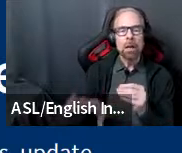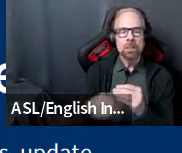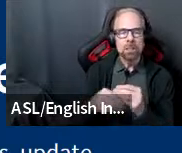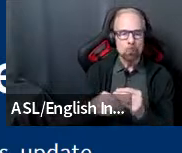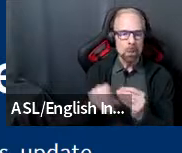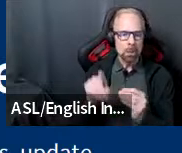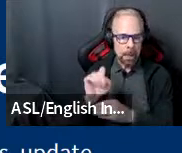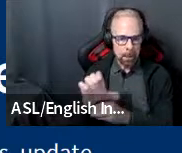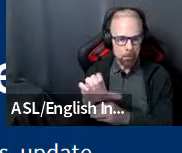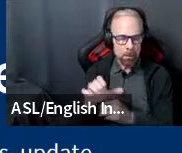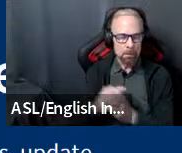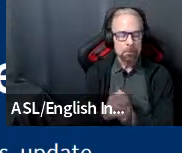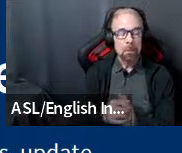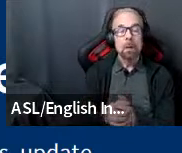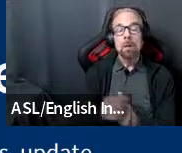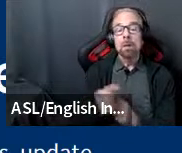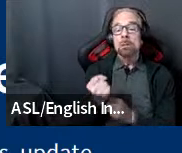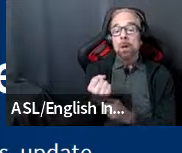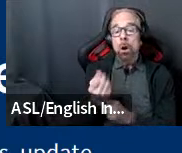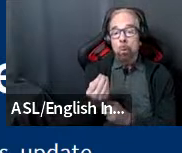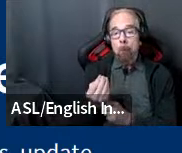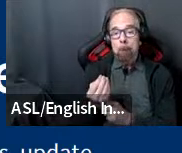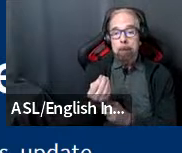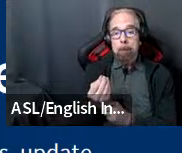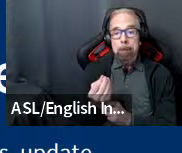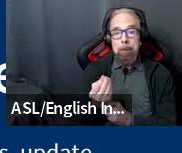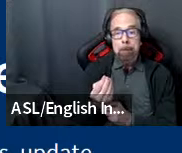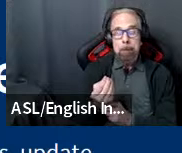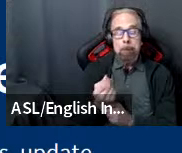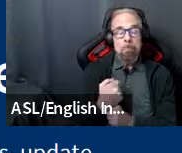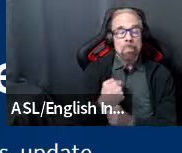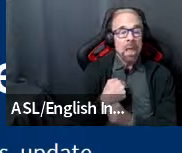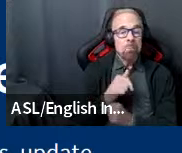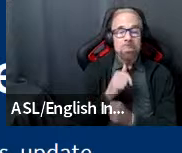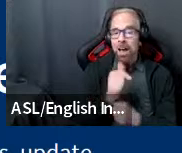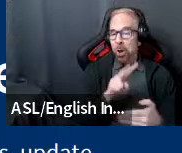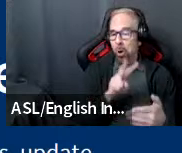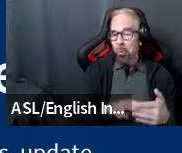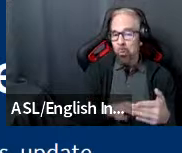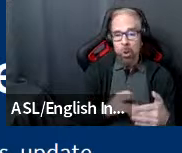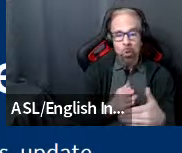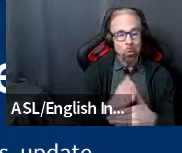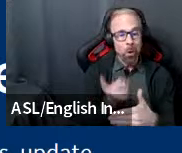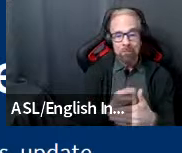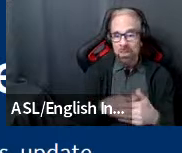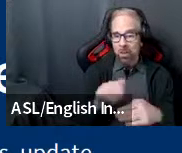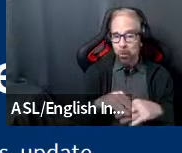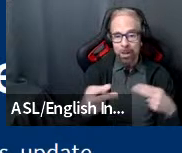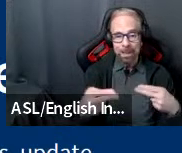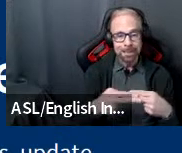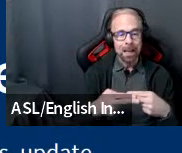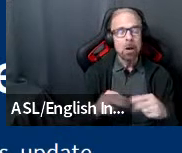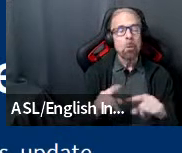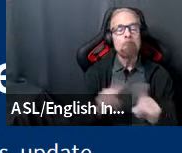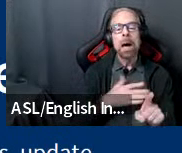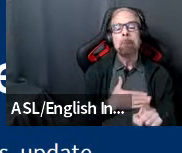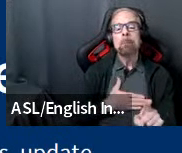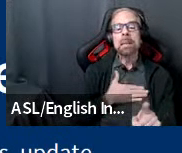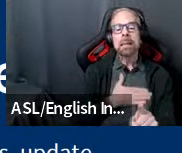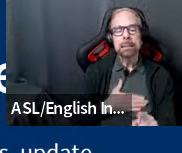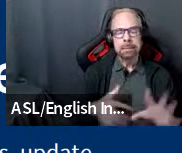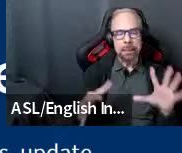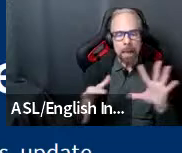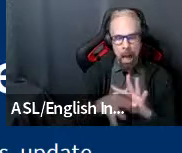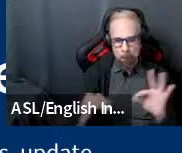document. So I'm not going to read through all of this, but please comment,